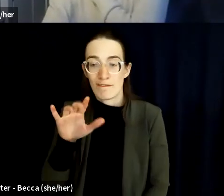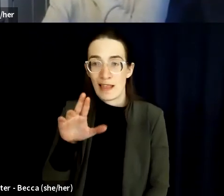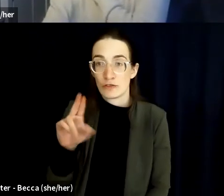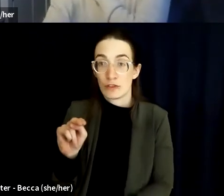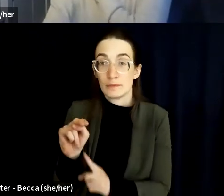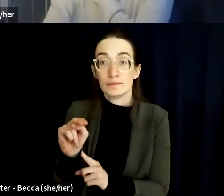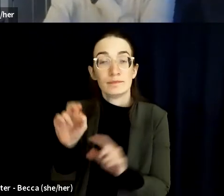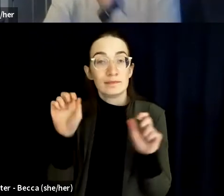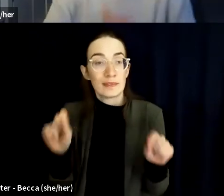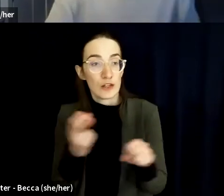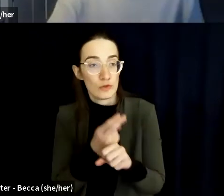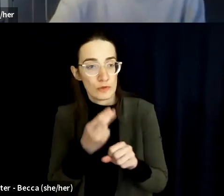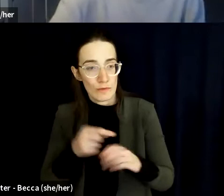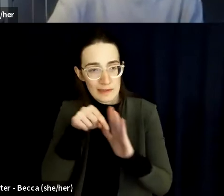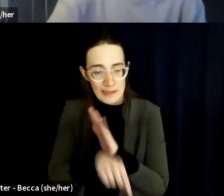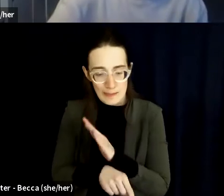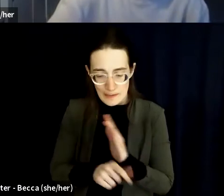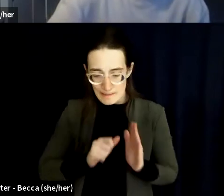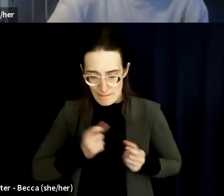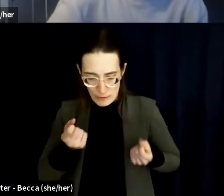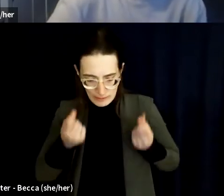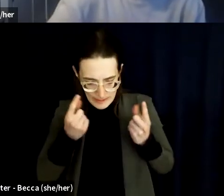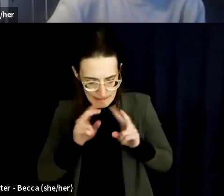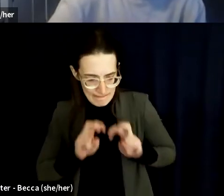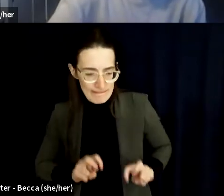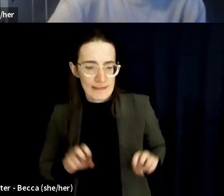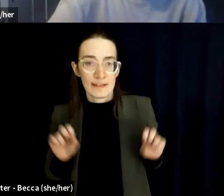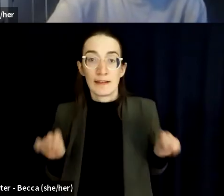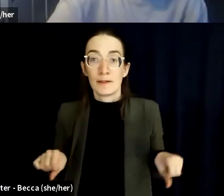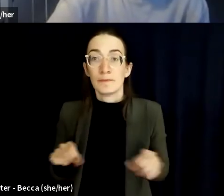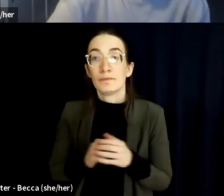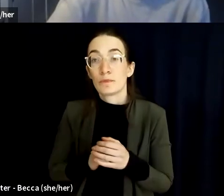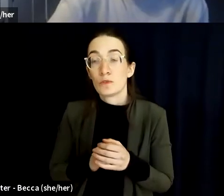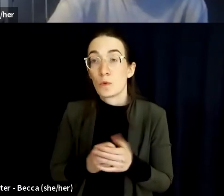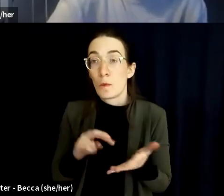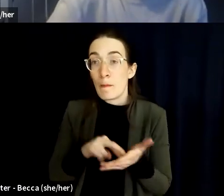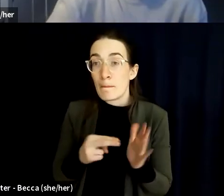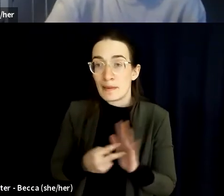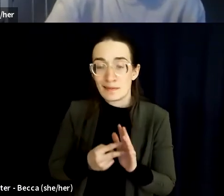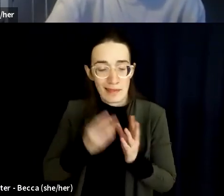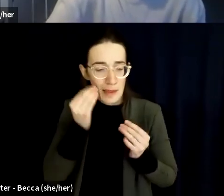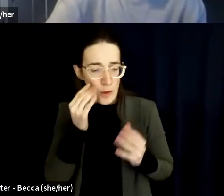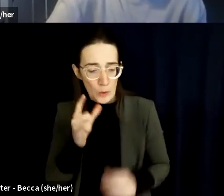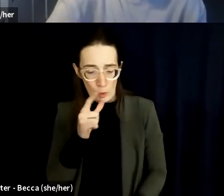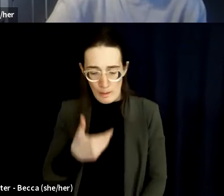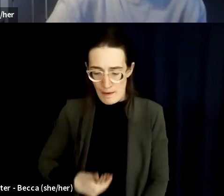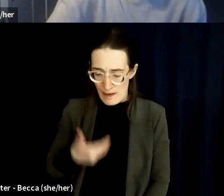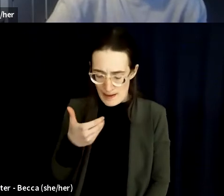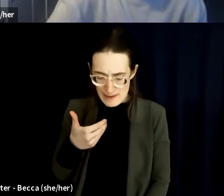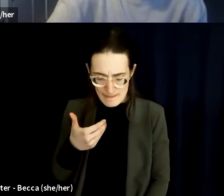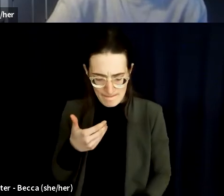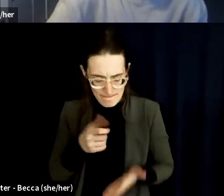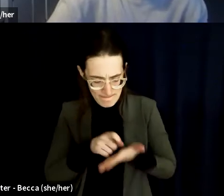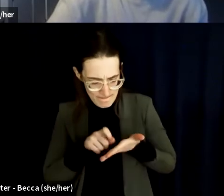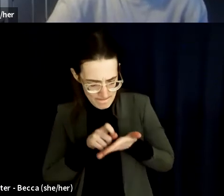for a deeper sense of self-understanding, so thinking about who am I, and